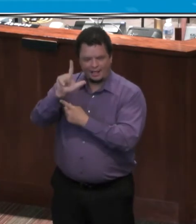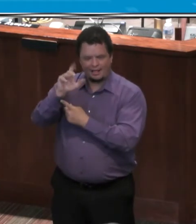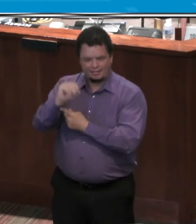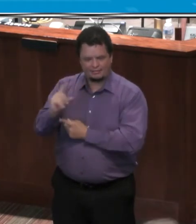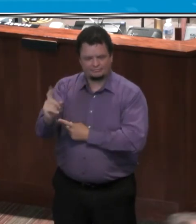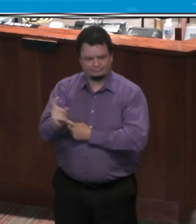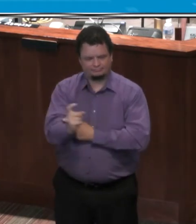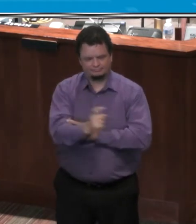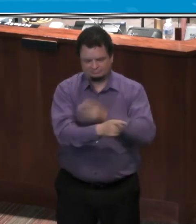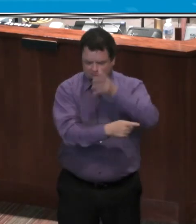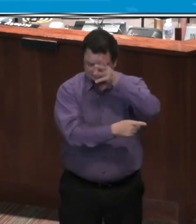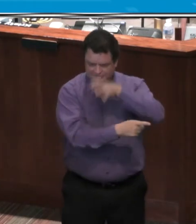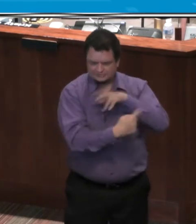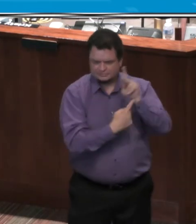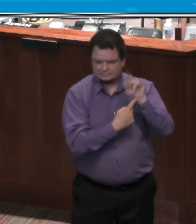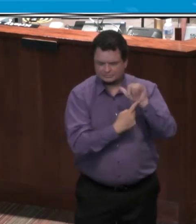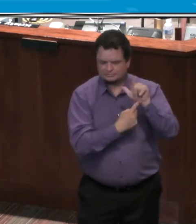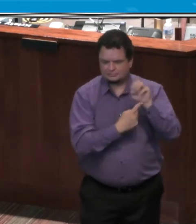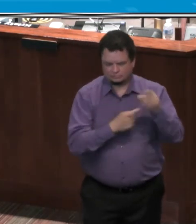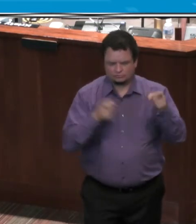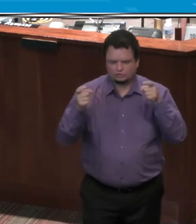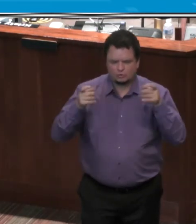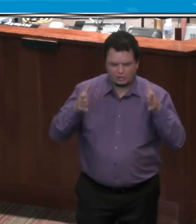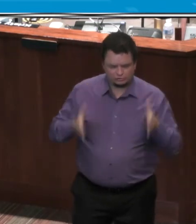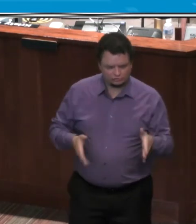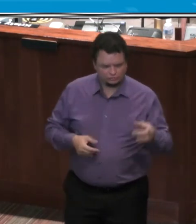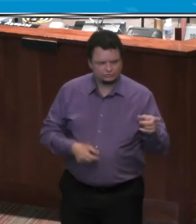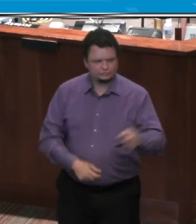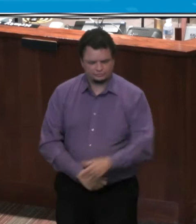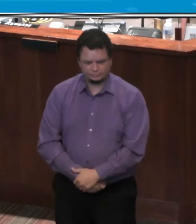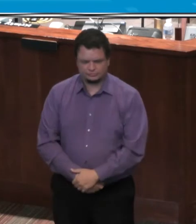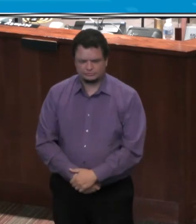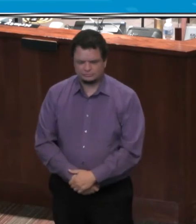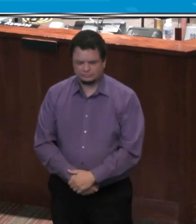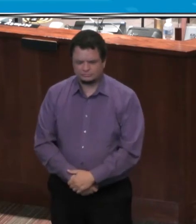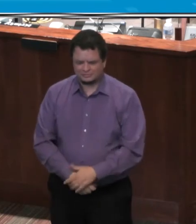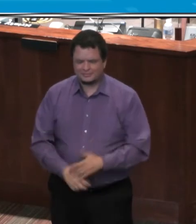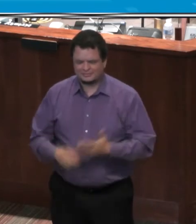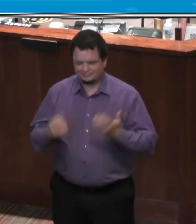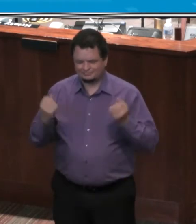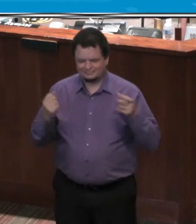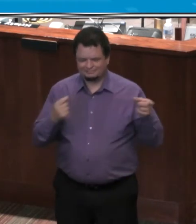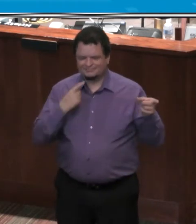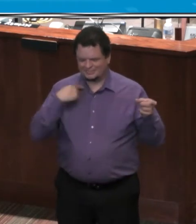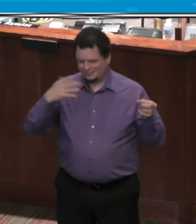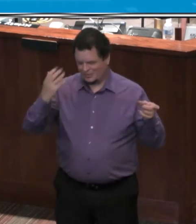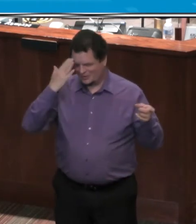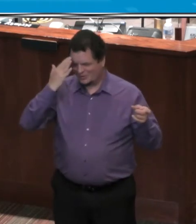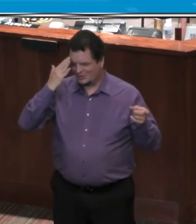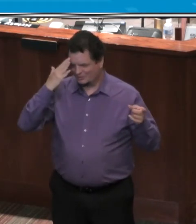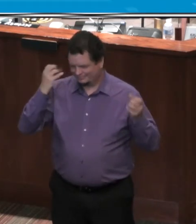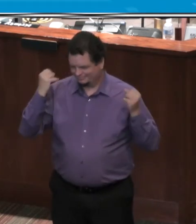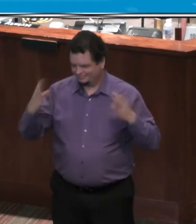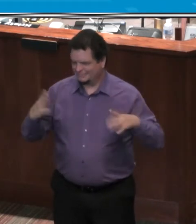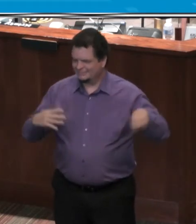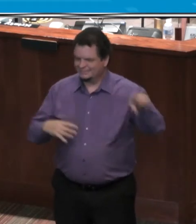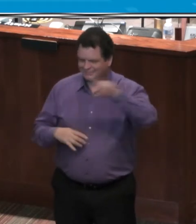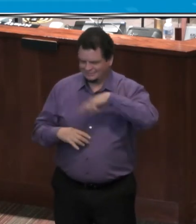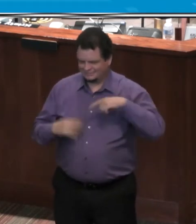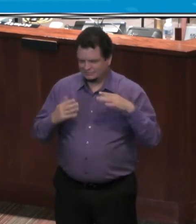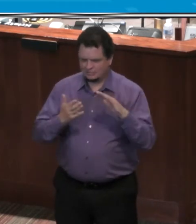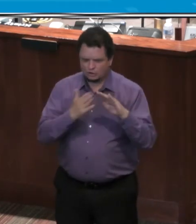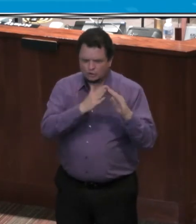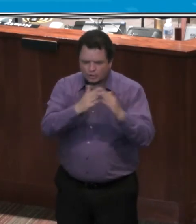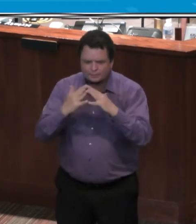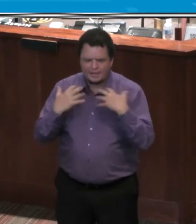we have a lot of efforts in community health improvement, and as Councilwoman Avila just said,